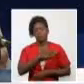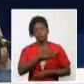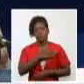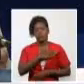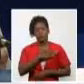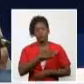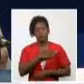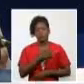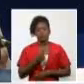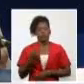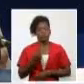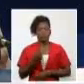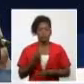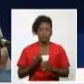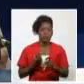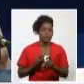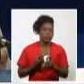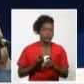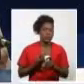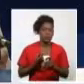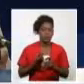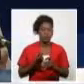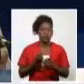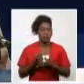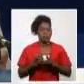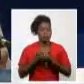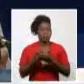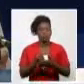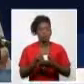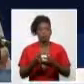And after a stay of 2 days in the intensive care unit,